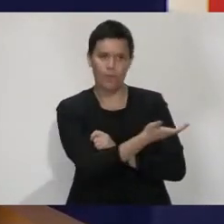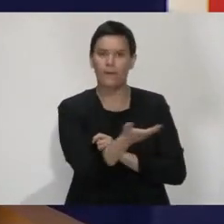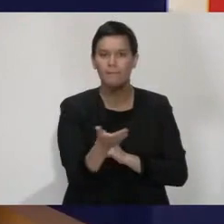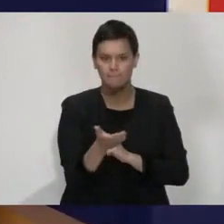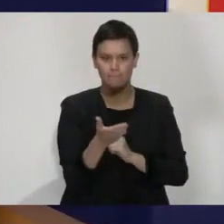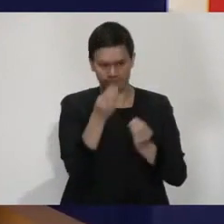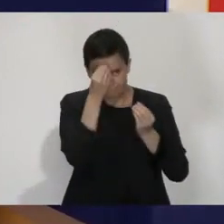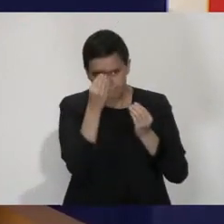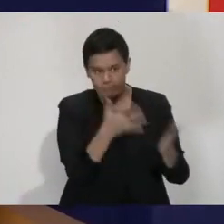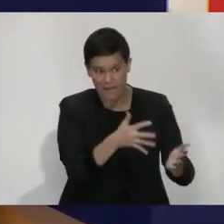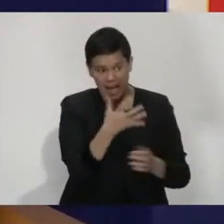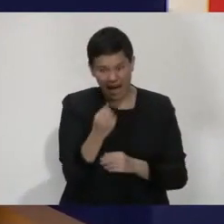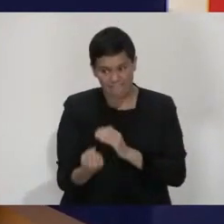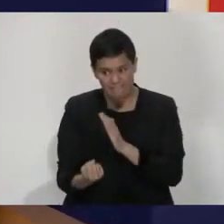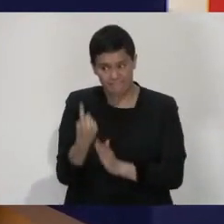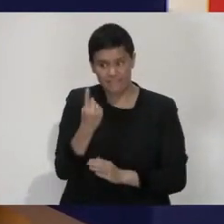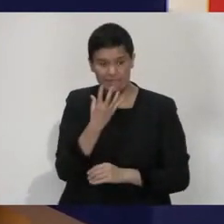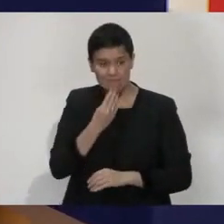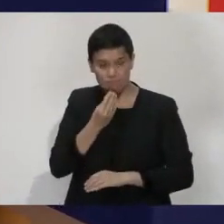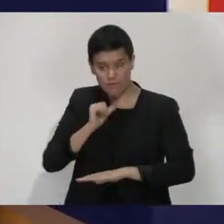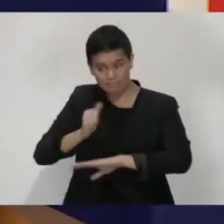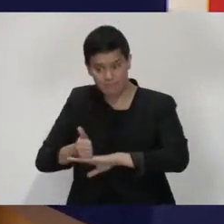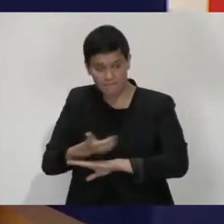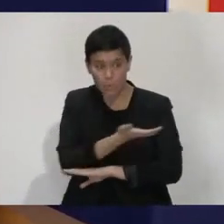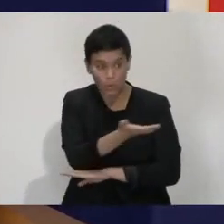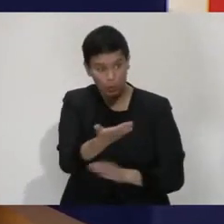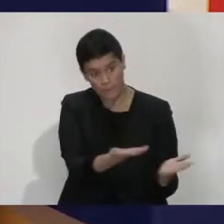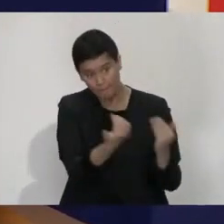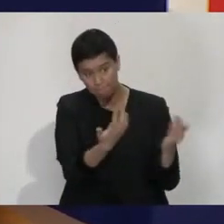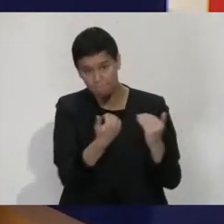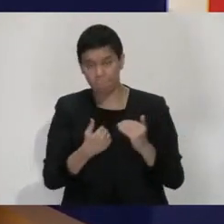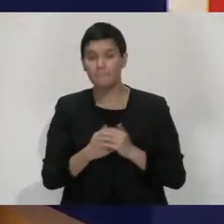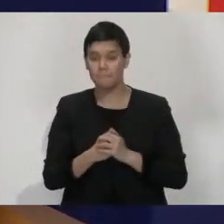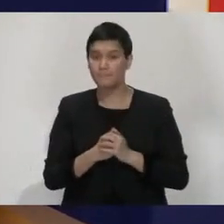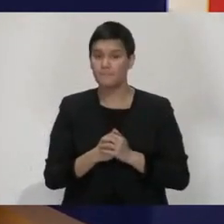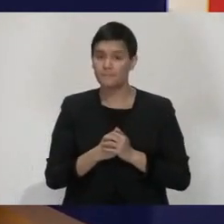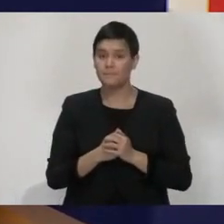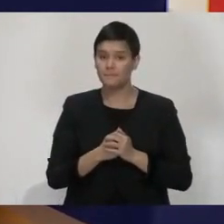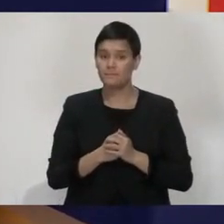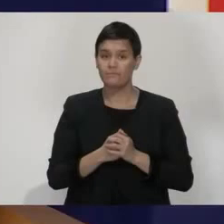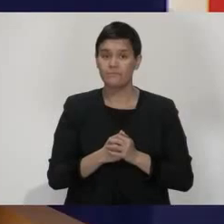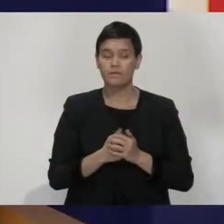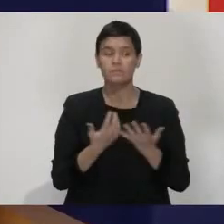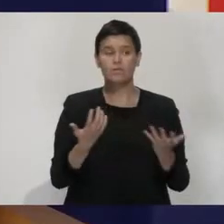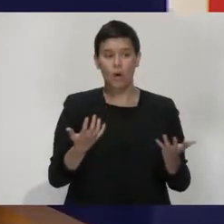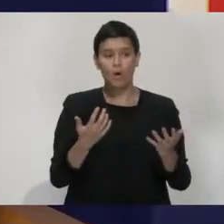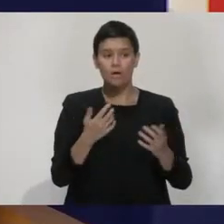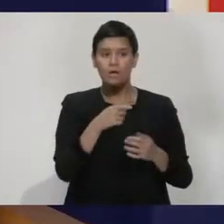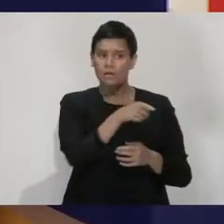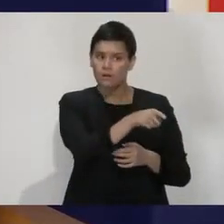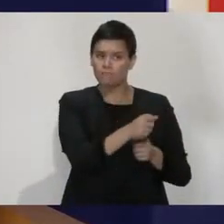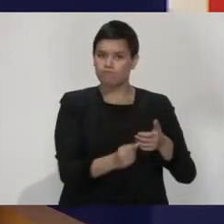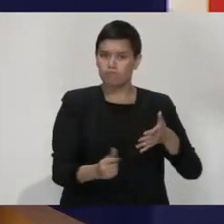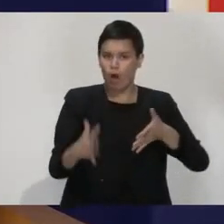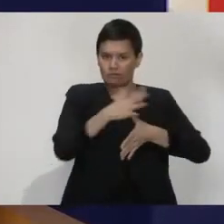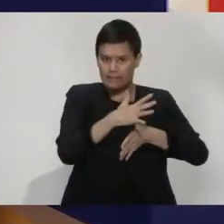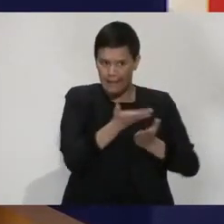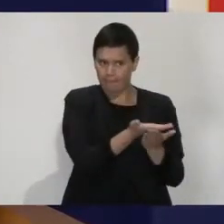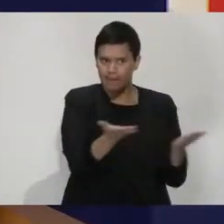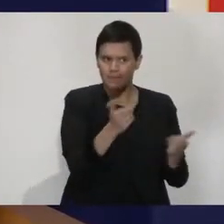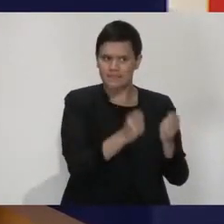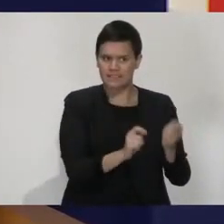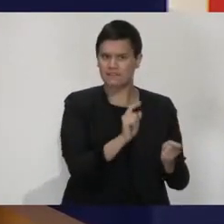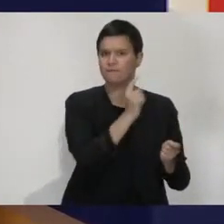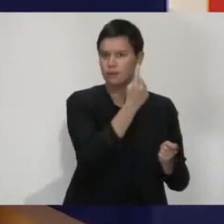they can go and get tested. We're very keen that they are tested and that they're tested with urgency, because we would like the results as soon